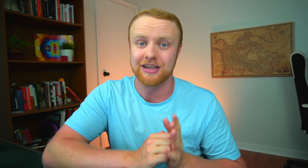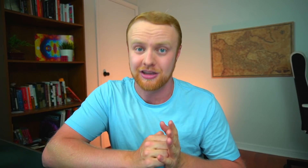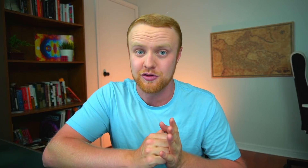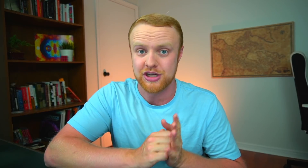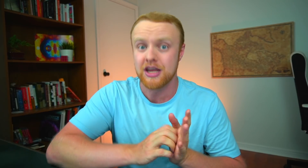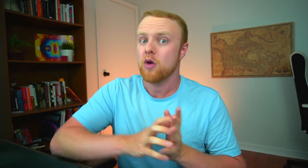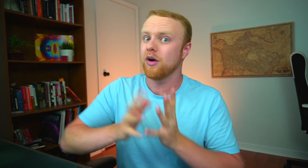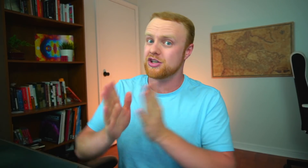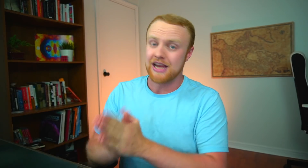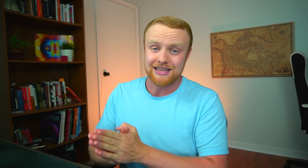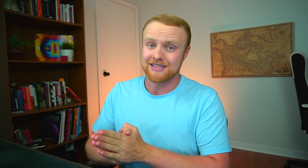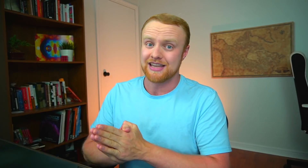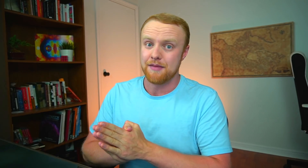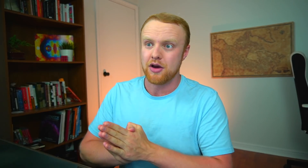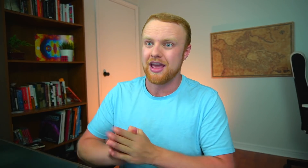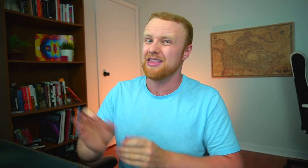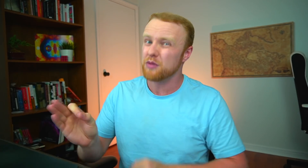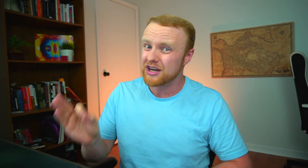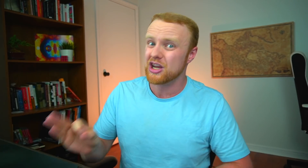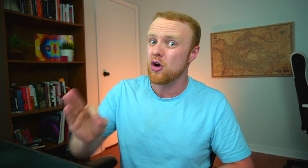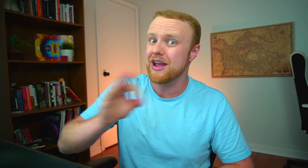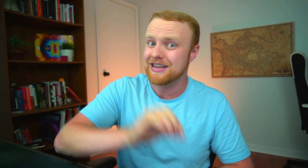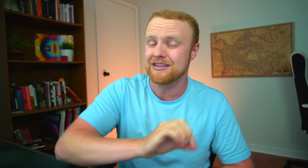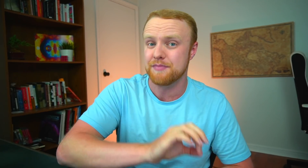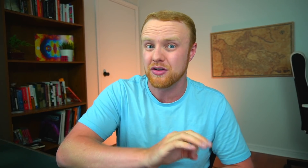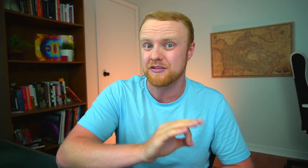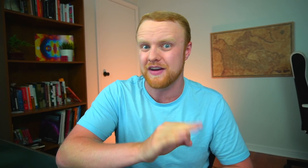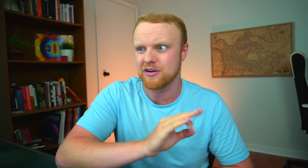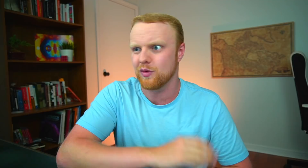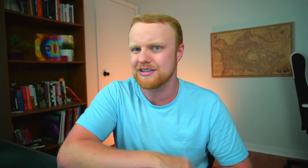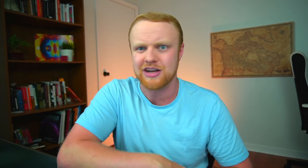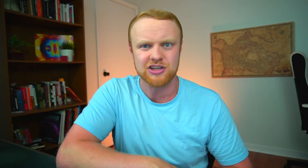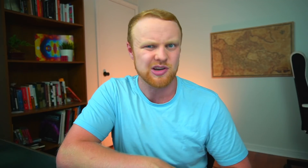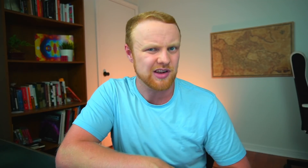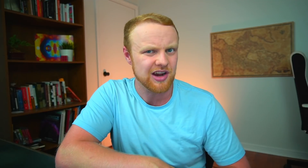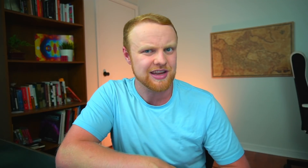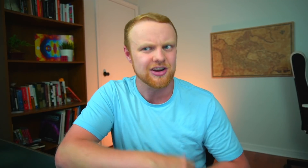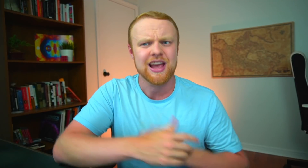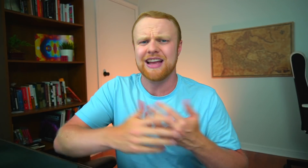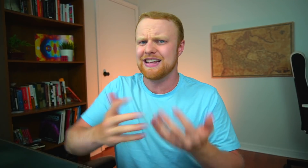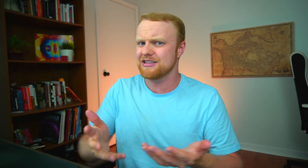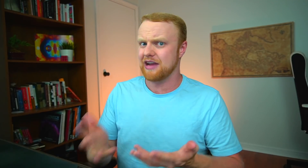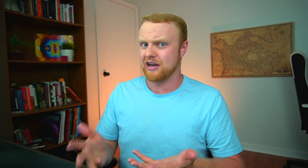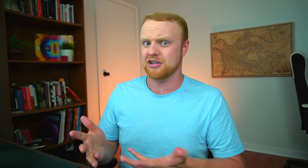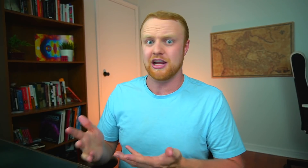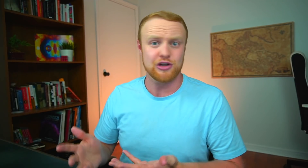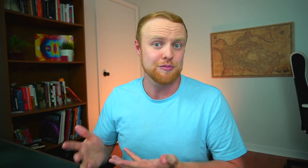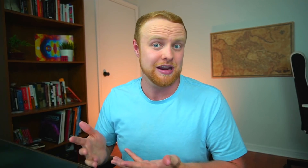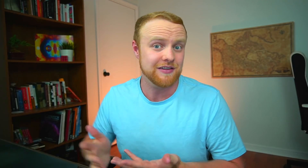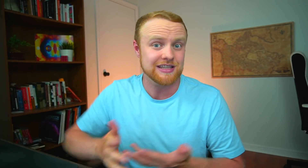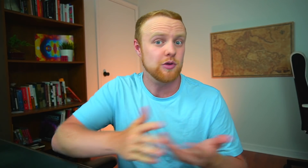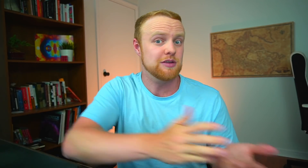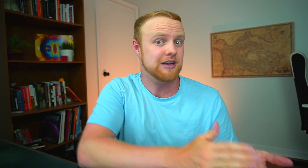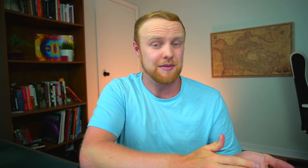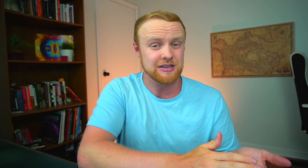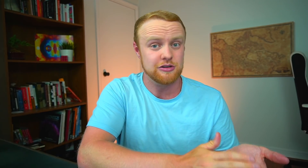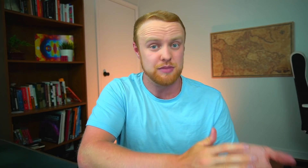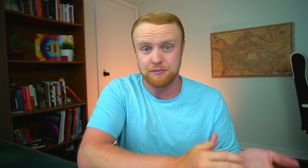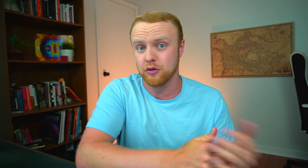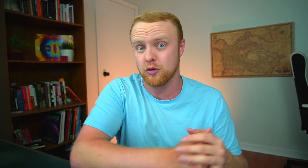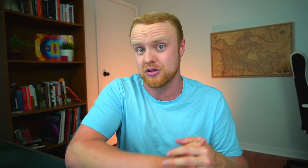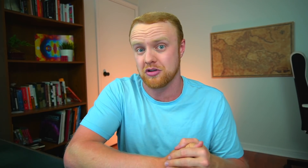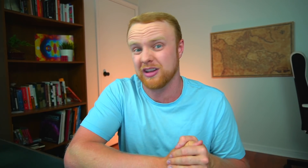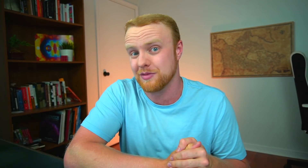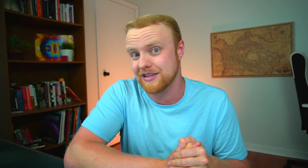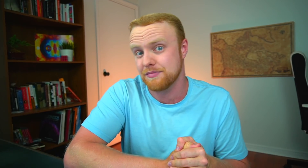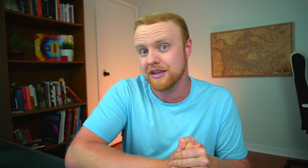Disability Inclusion, what she has to say about it, and then we're going to go into the bill to find out what's actually going on here, and is there actually a new benefit that's going to be coming to people